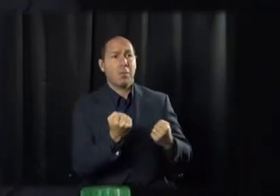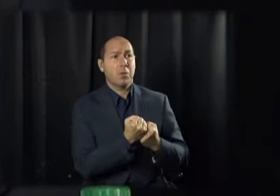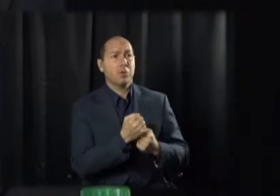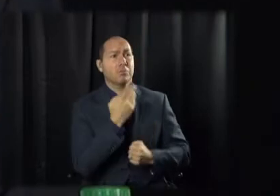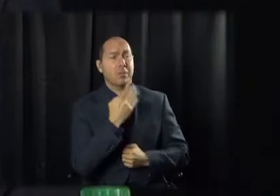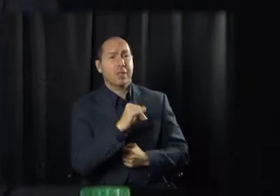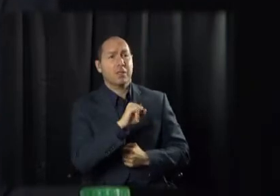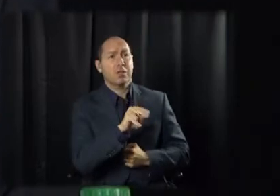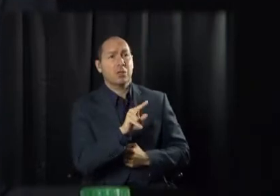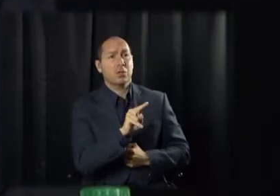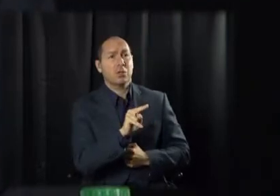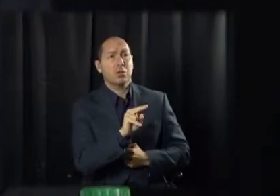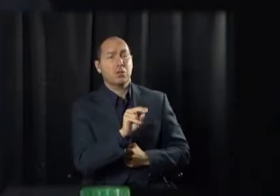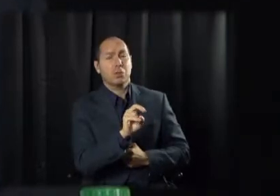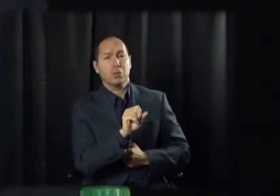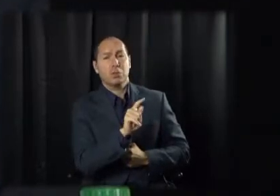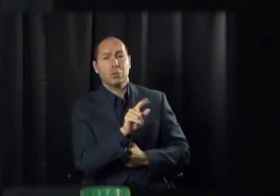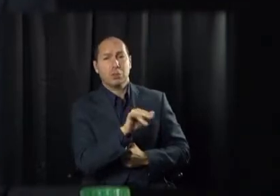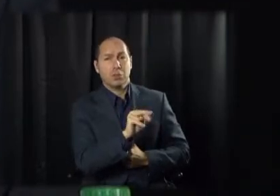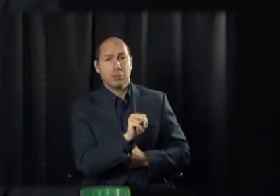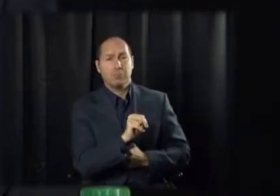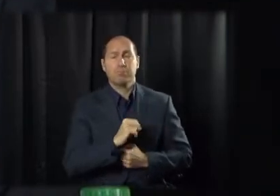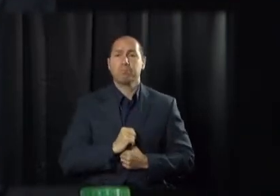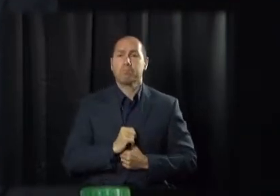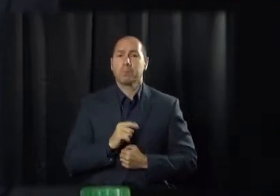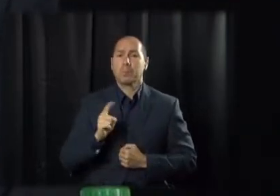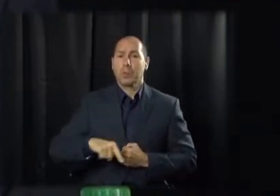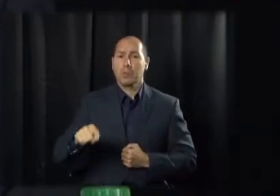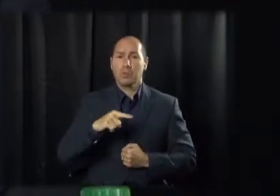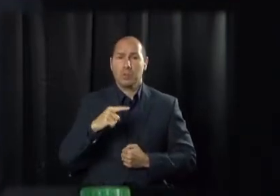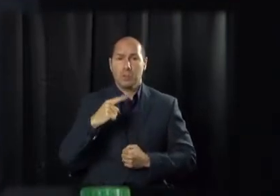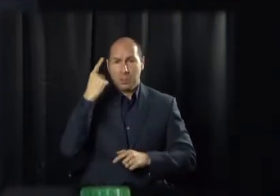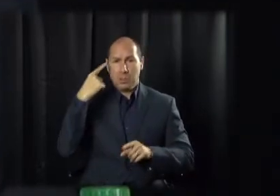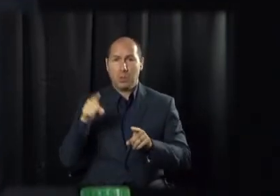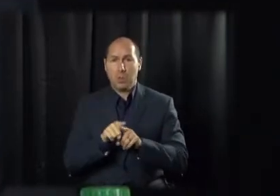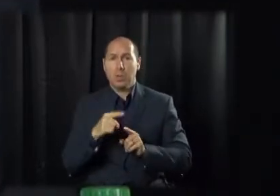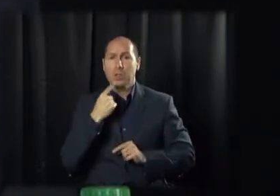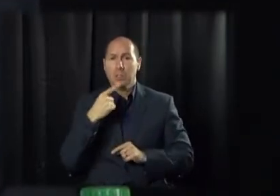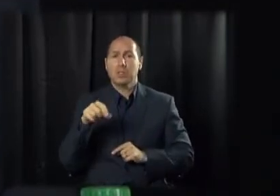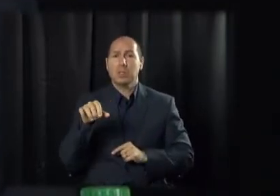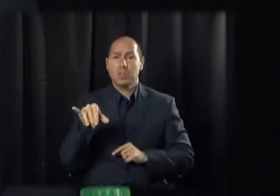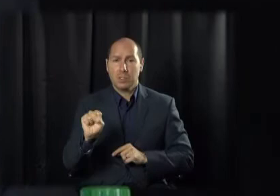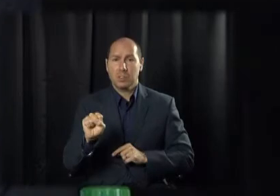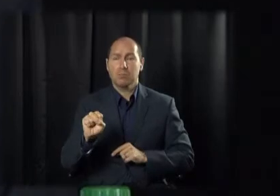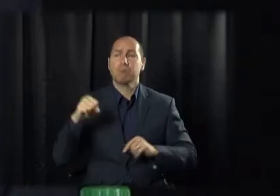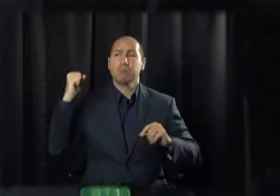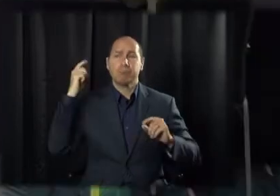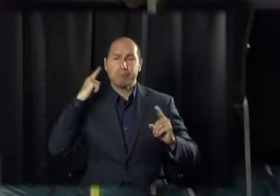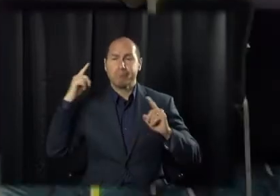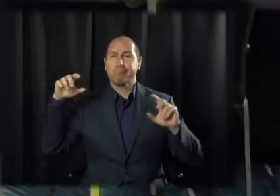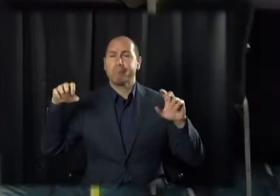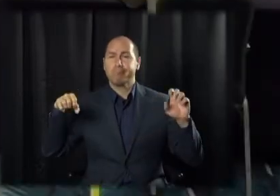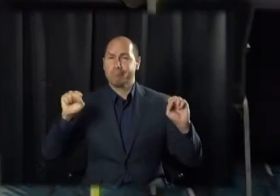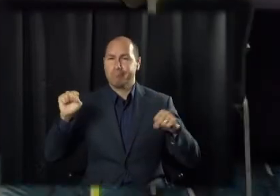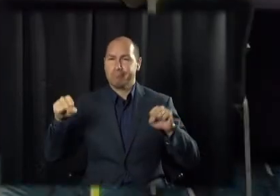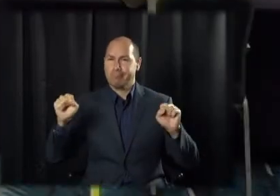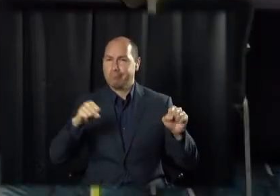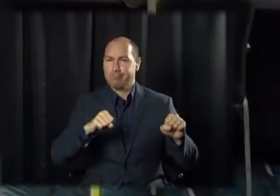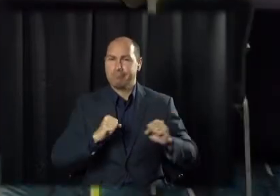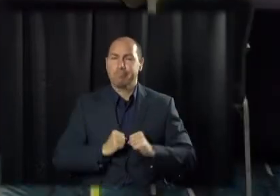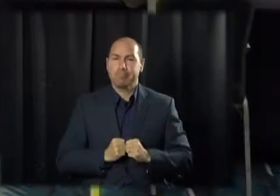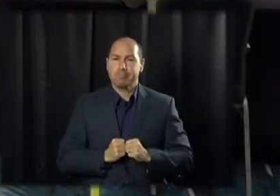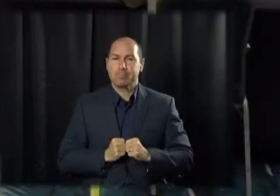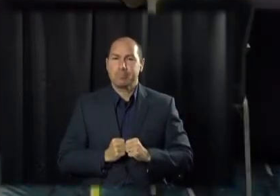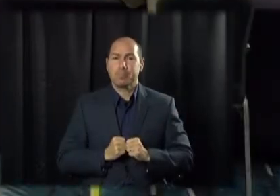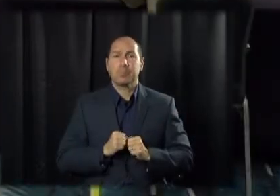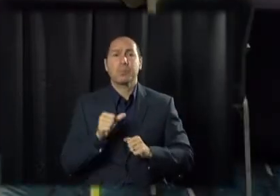Justin. All in favor of certifying, please say yes. Yes. Yes. Yes. Any